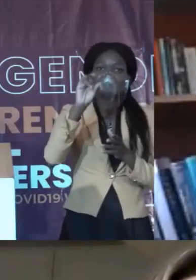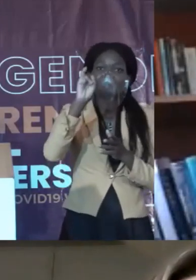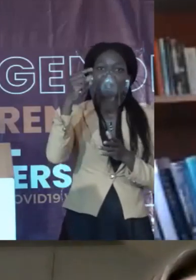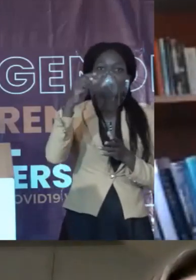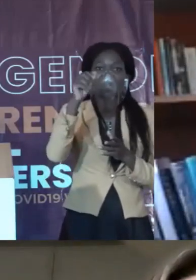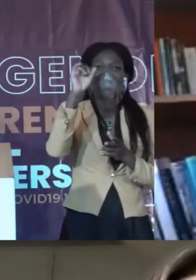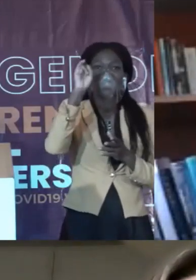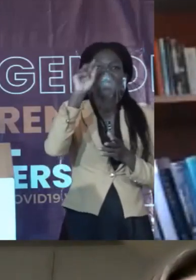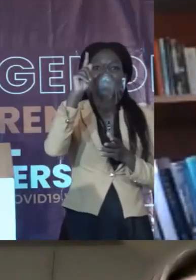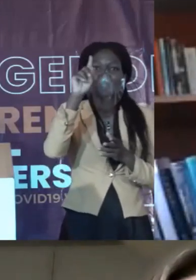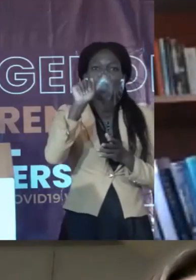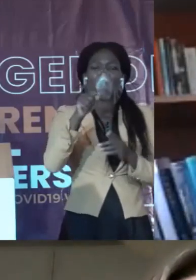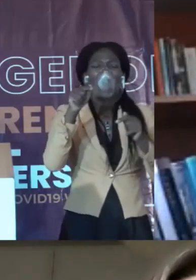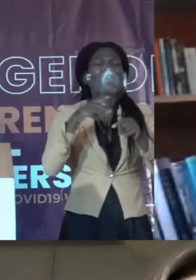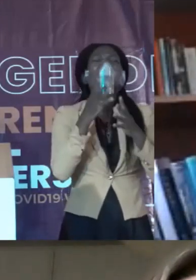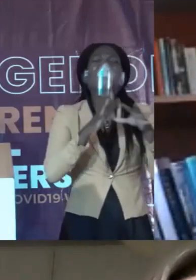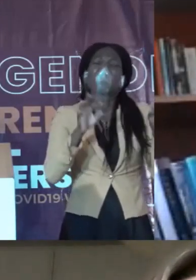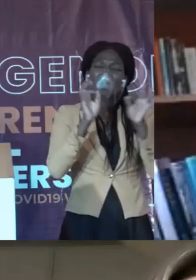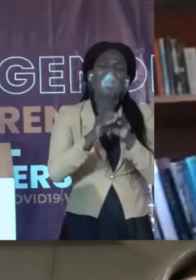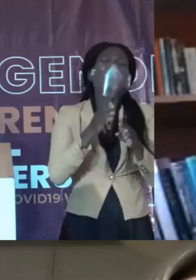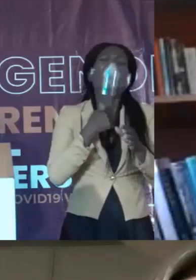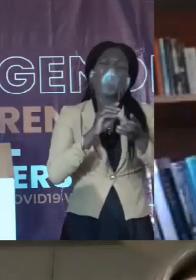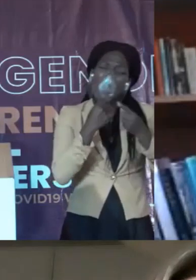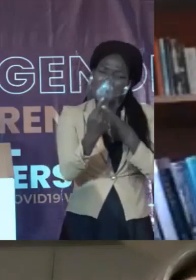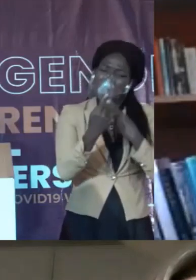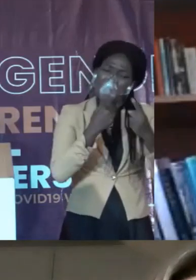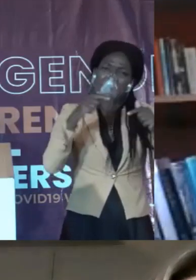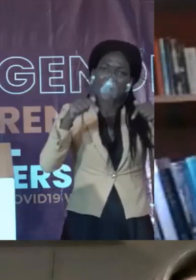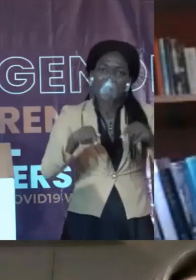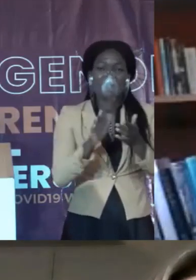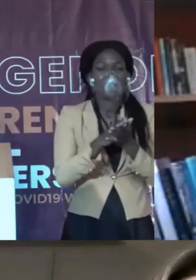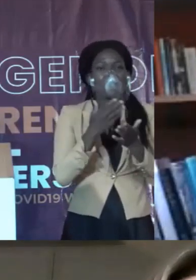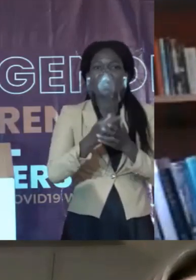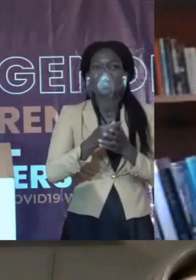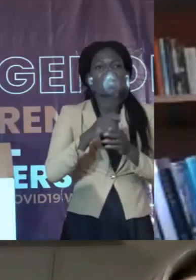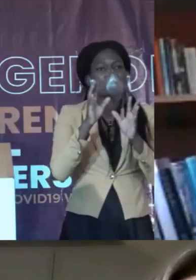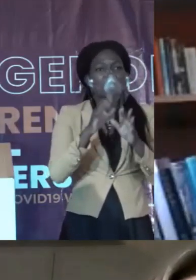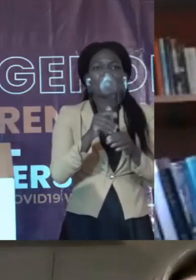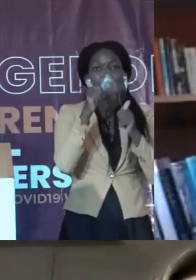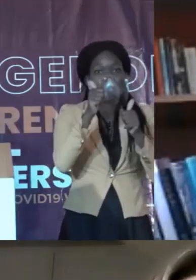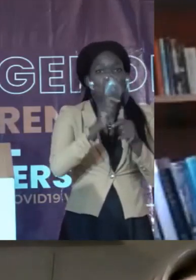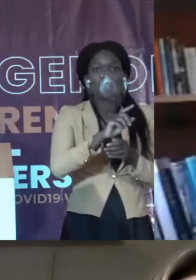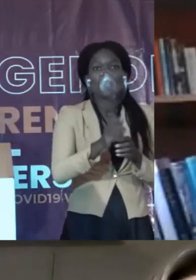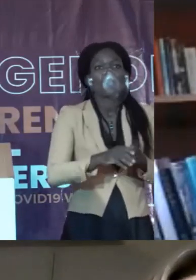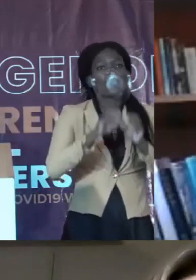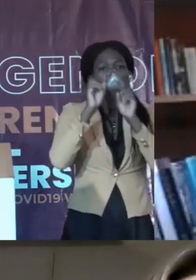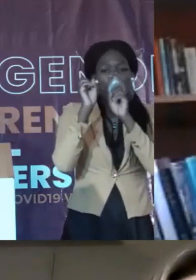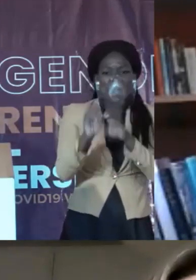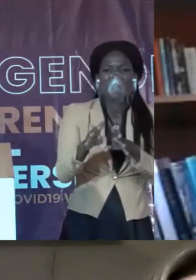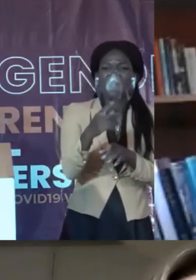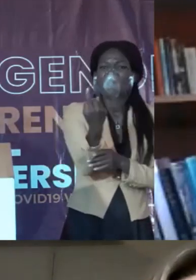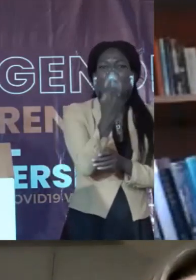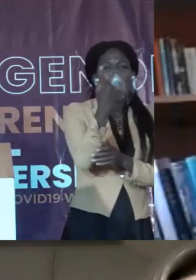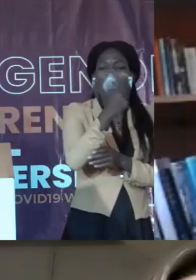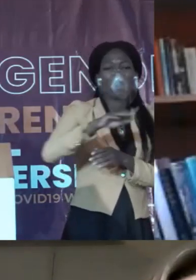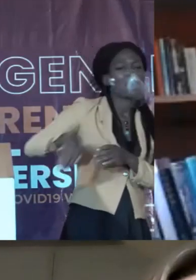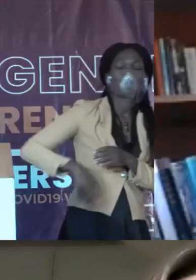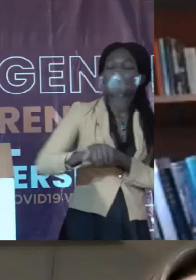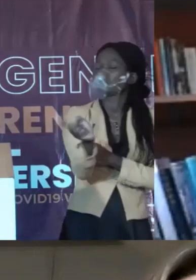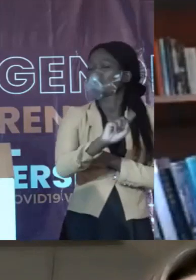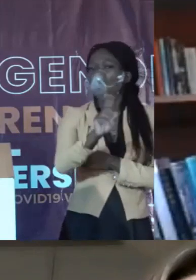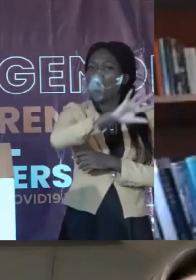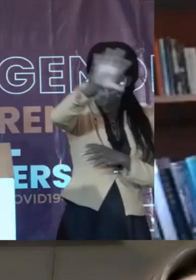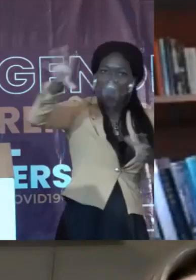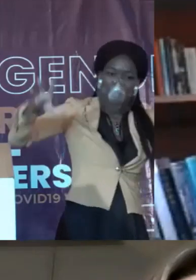than before. So the question is not about leave no one behind. It's why are people in decision-making